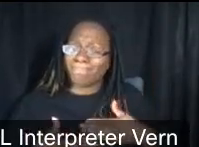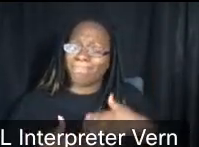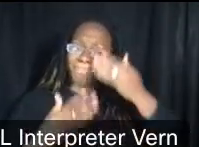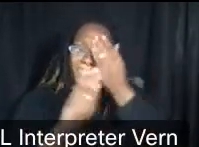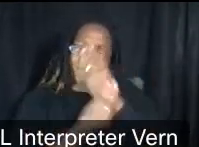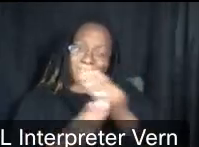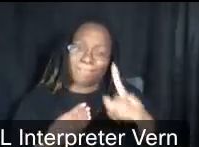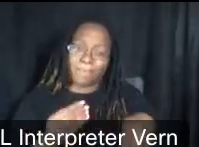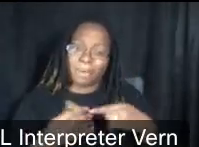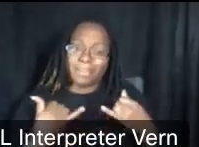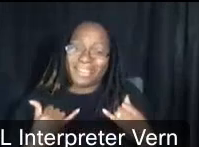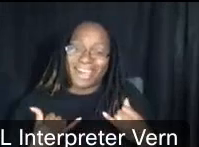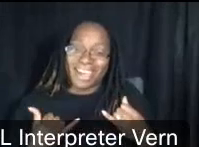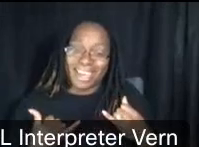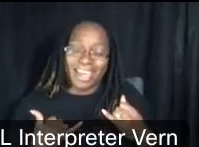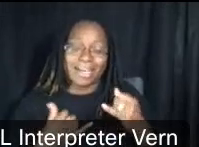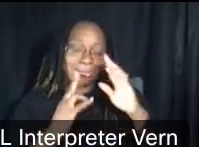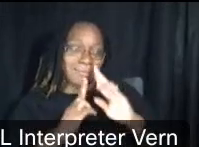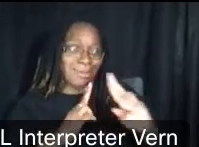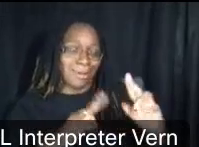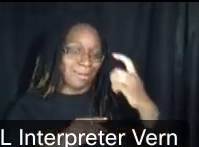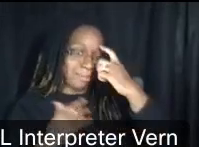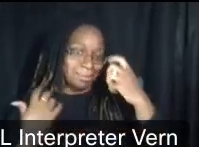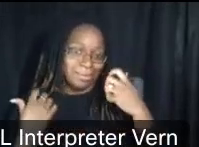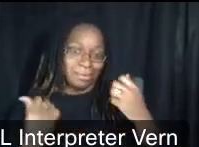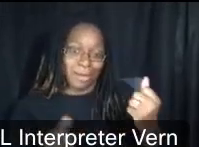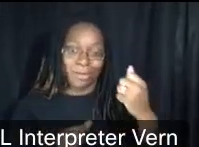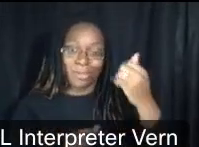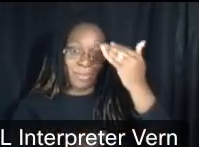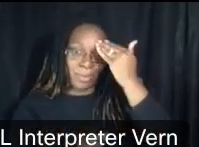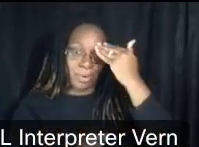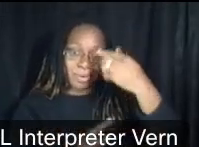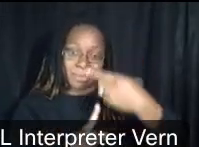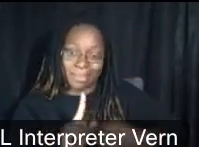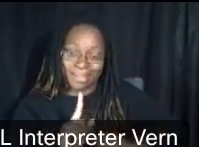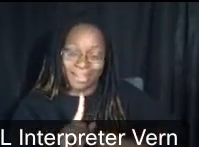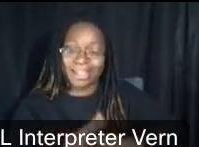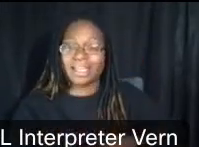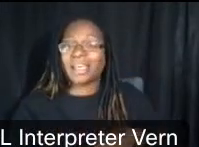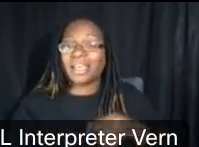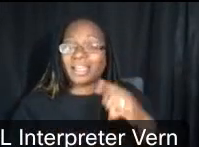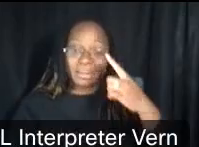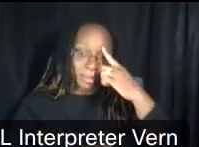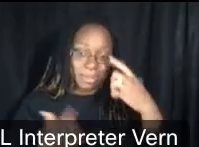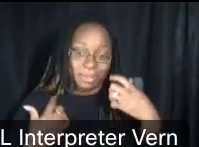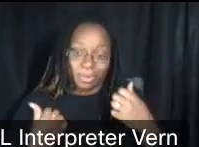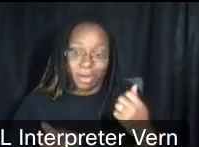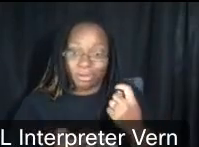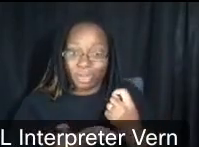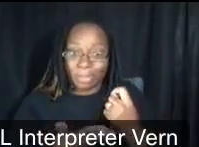Mental Health Awareness Month, mental health treatment in the context of intimate partner violence. Unfortunately,